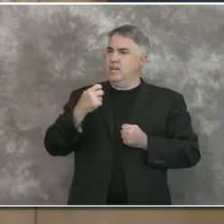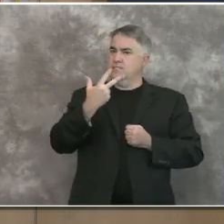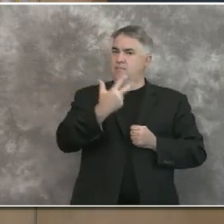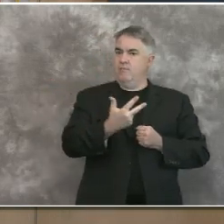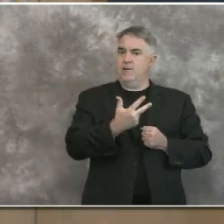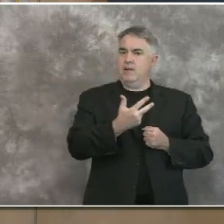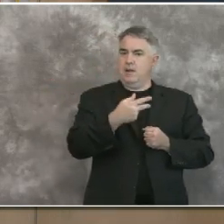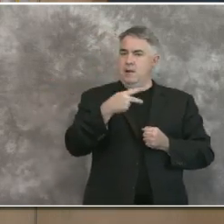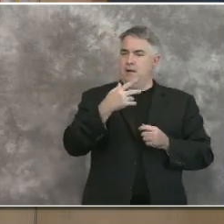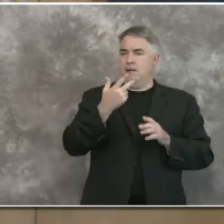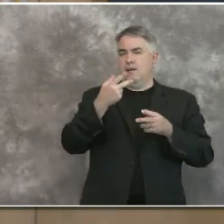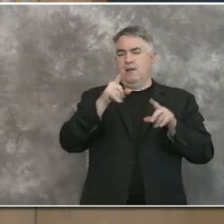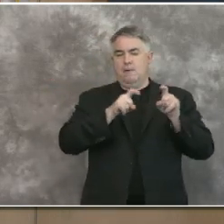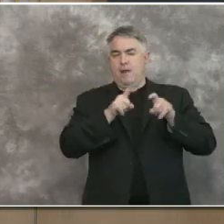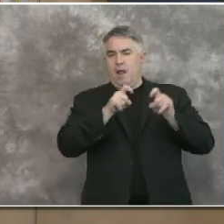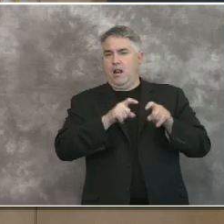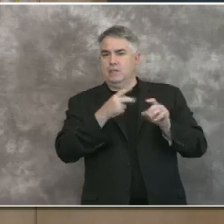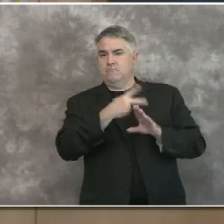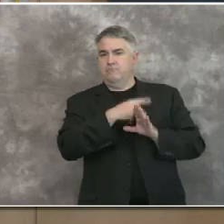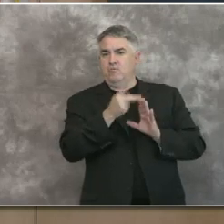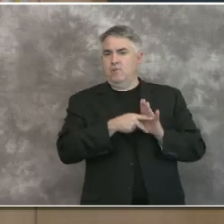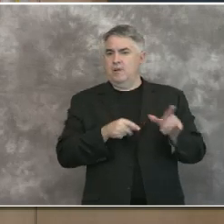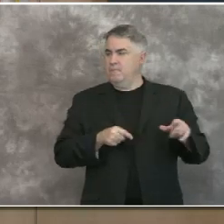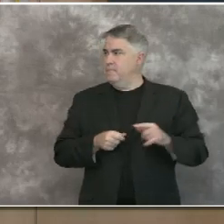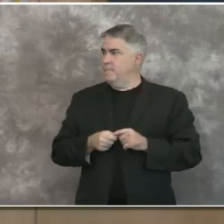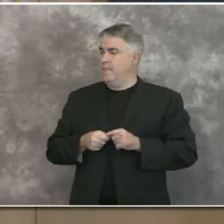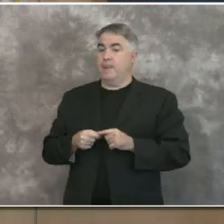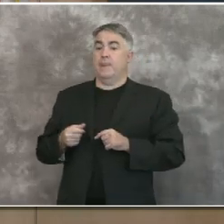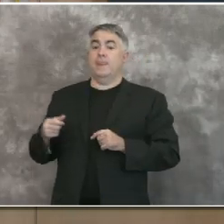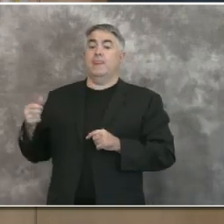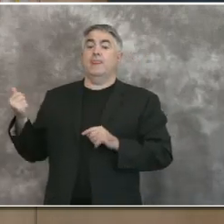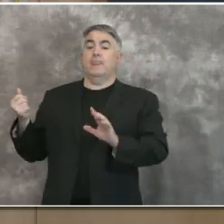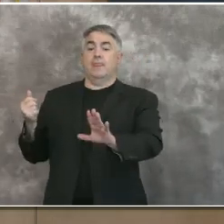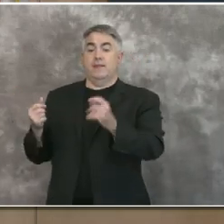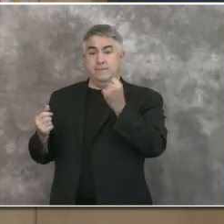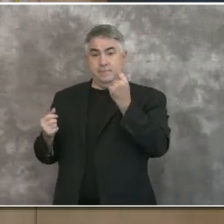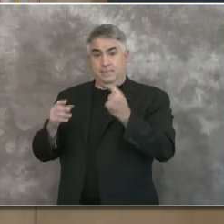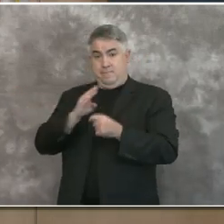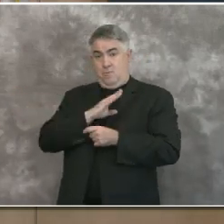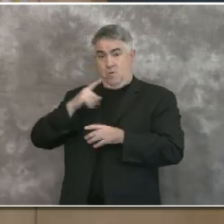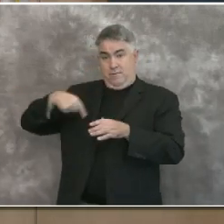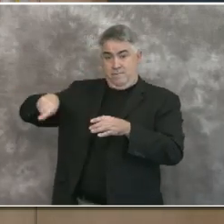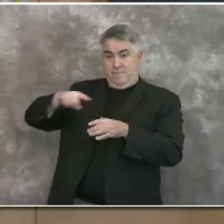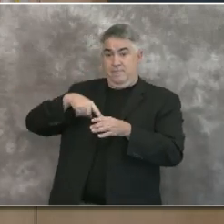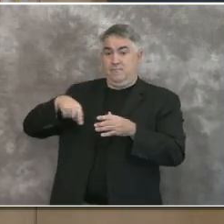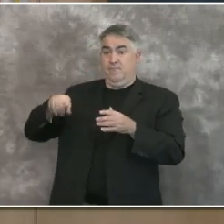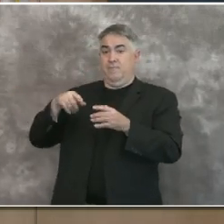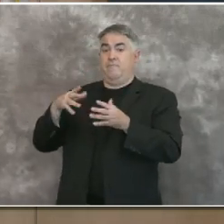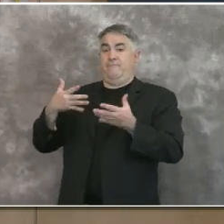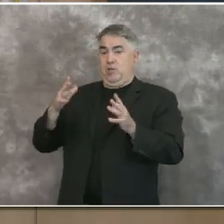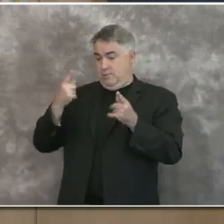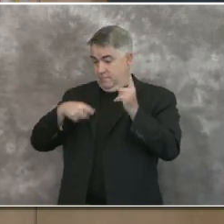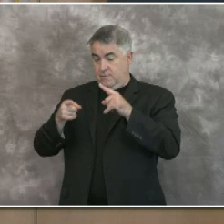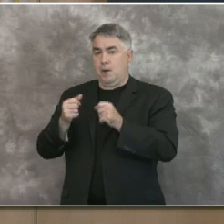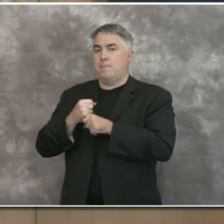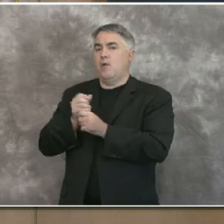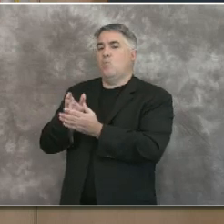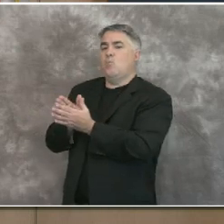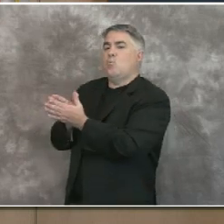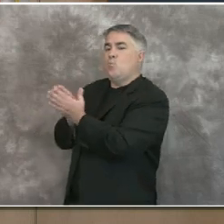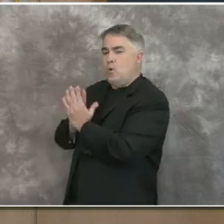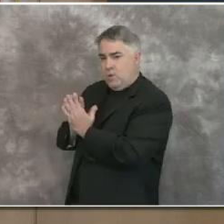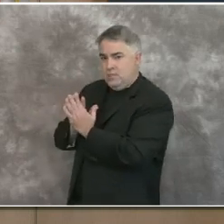Supervisor Fletcher. But the board made a request on the accelerated pilot program for